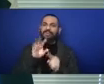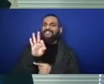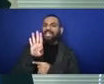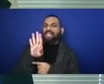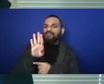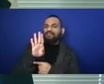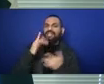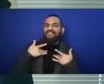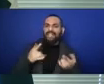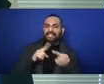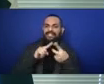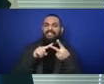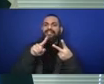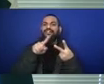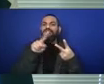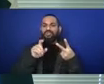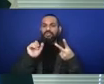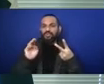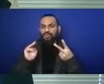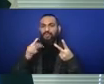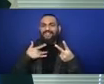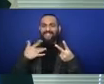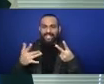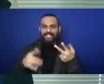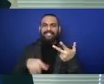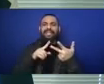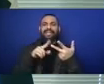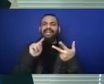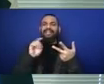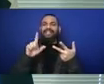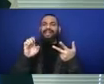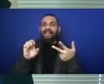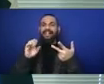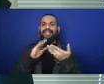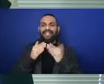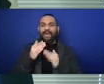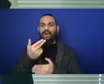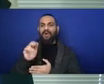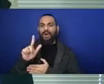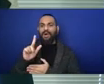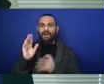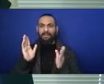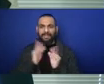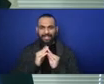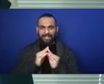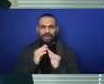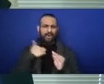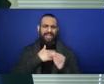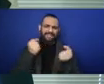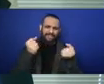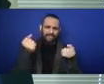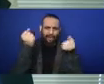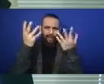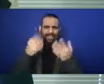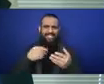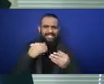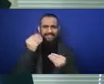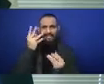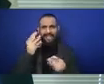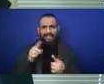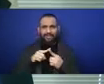events, and these tele-town hall meetings. We have so much information to share with you that we don't even have